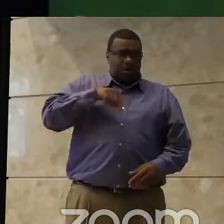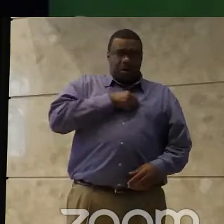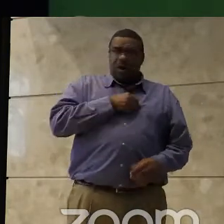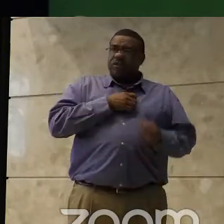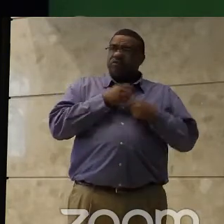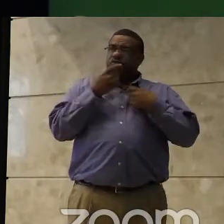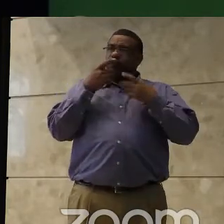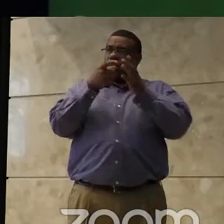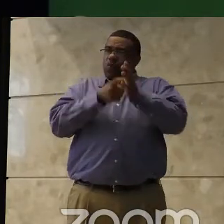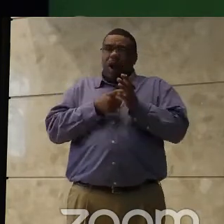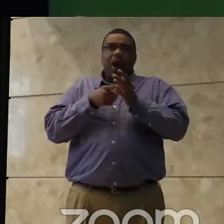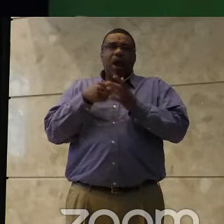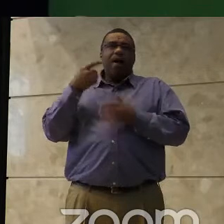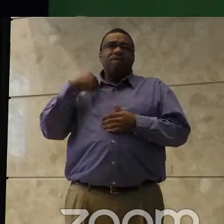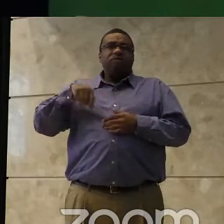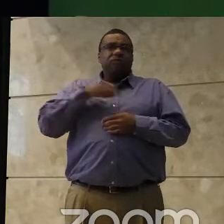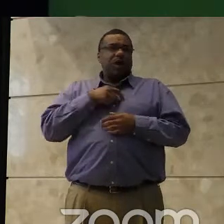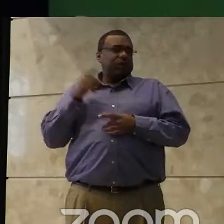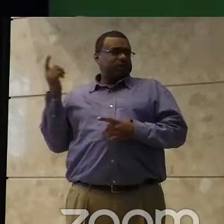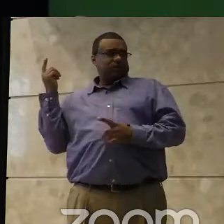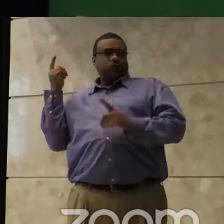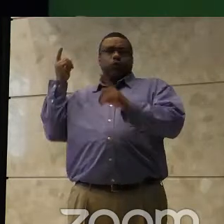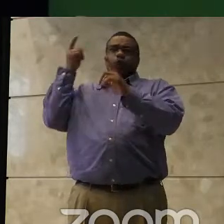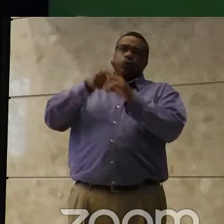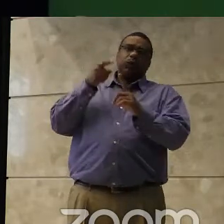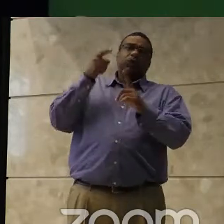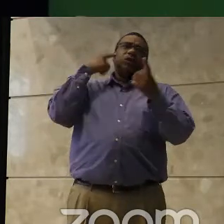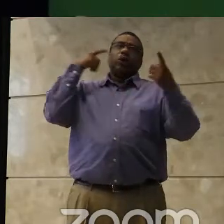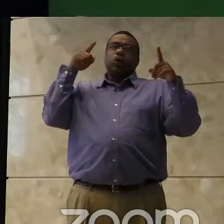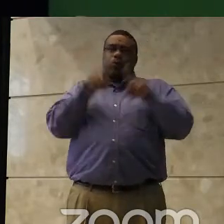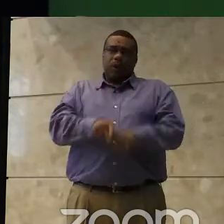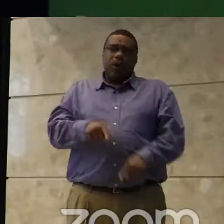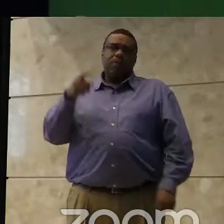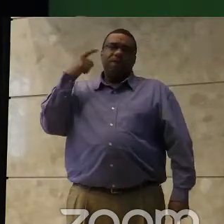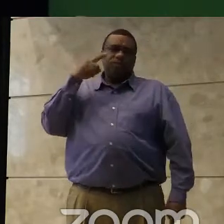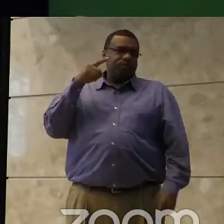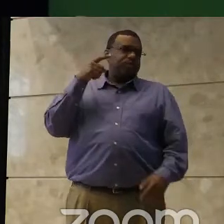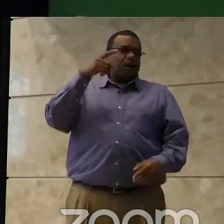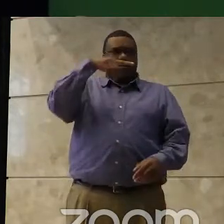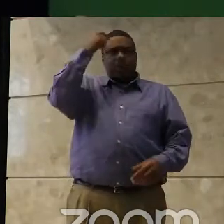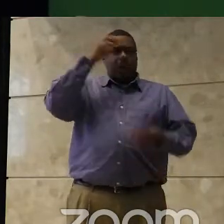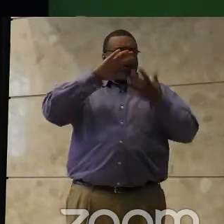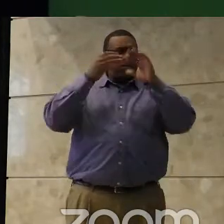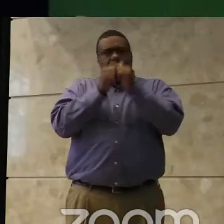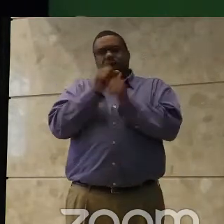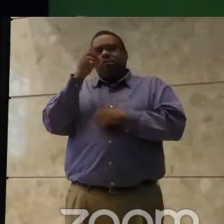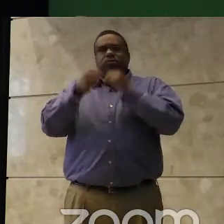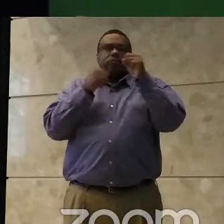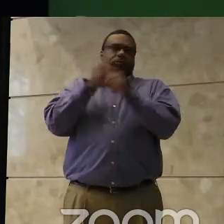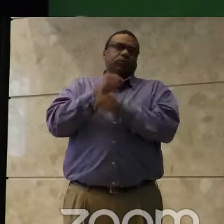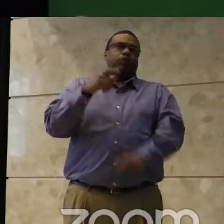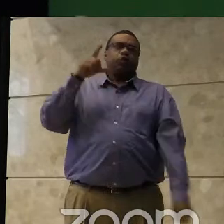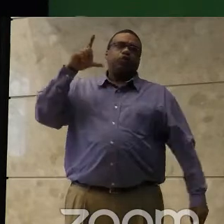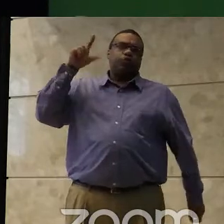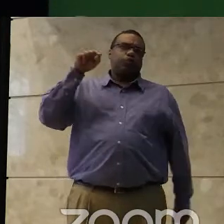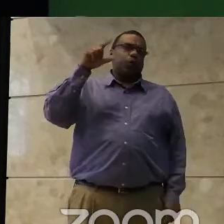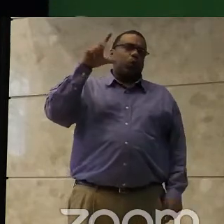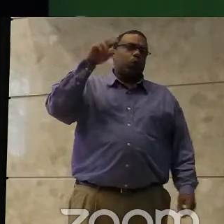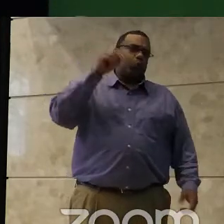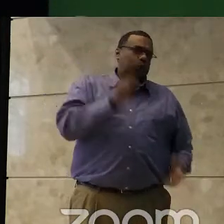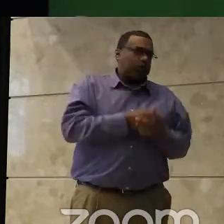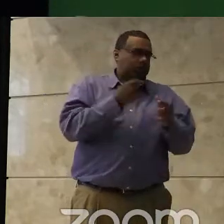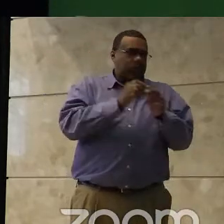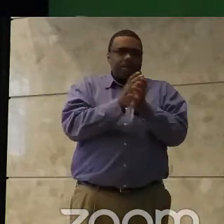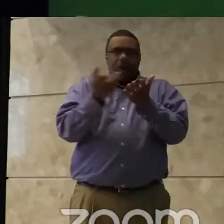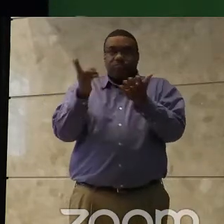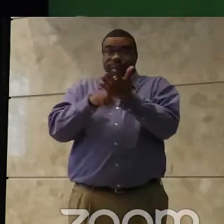reach equity for our Black community by 2030. All right, so we're going to take a brief break so you all can get your pictures and your book signed,